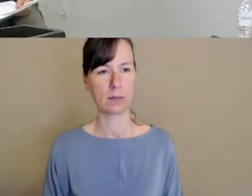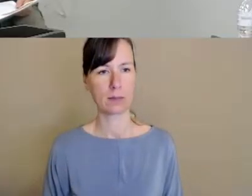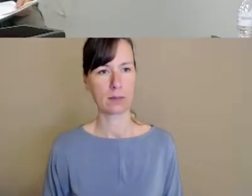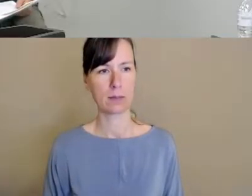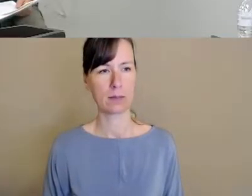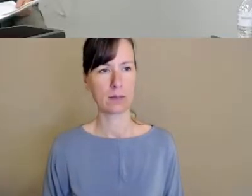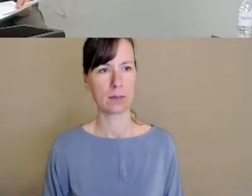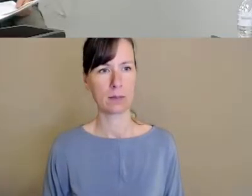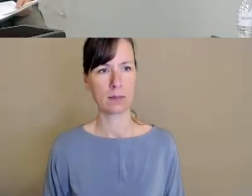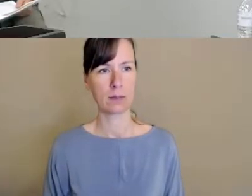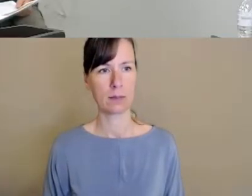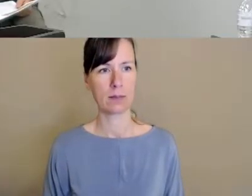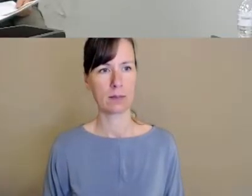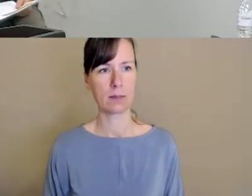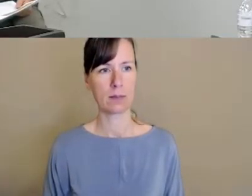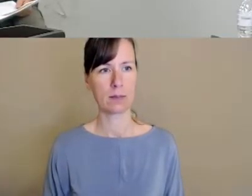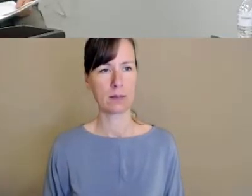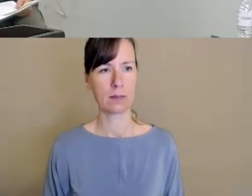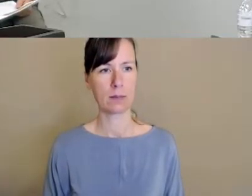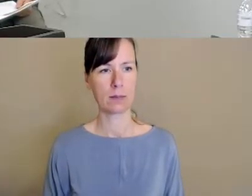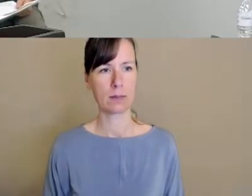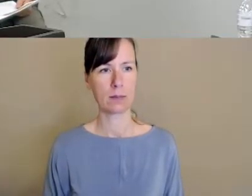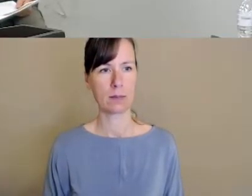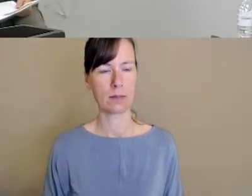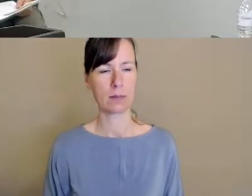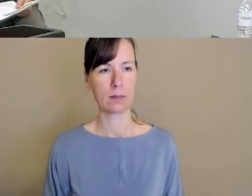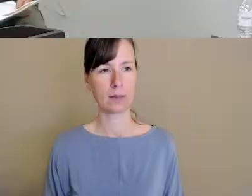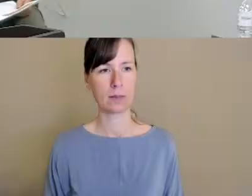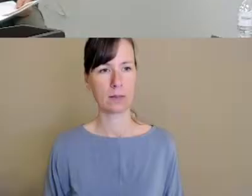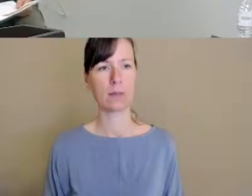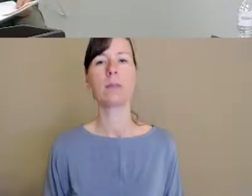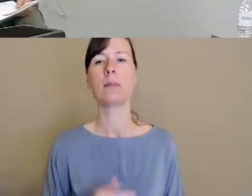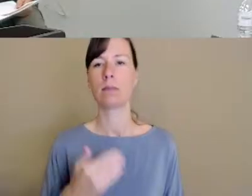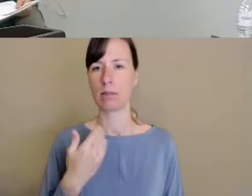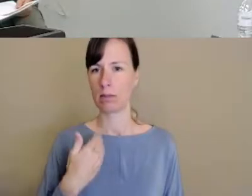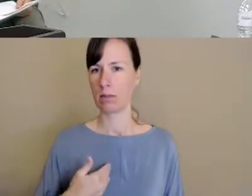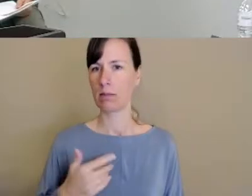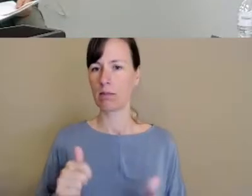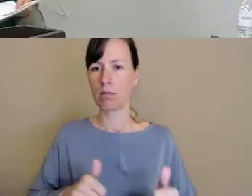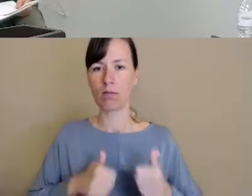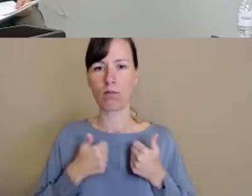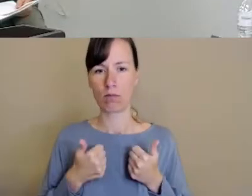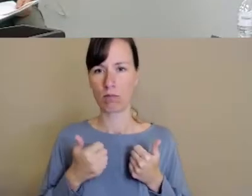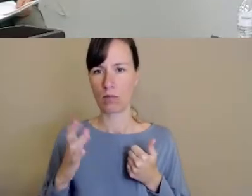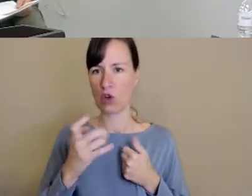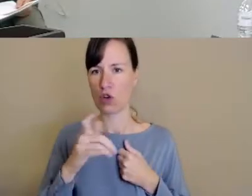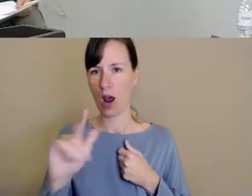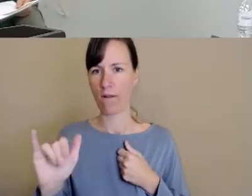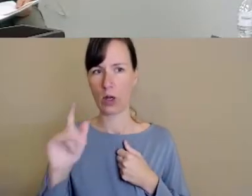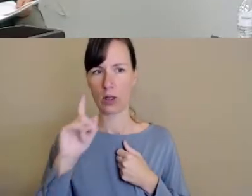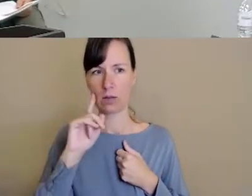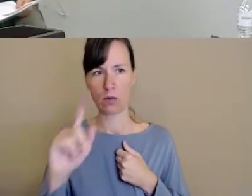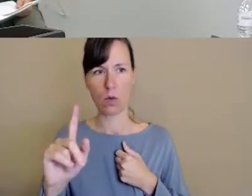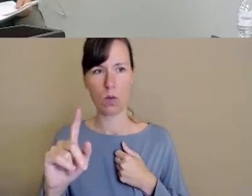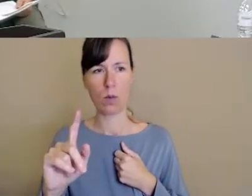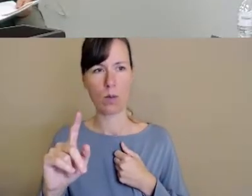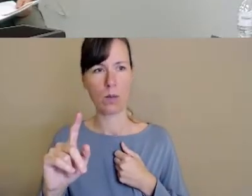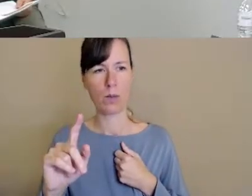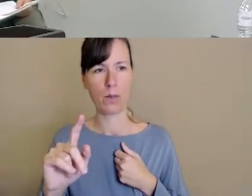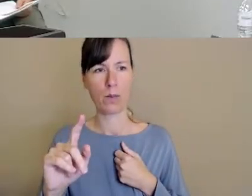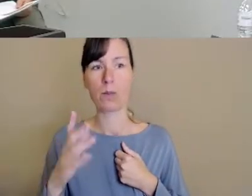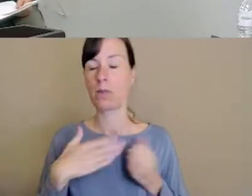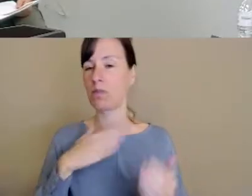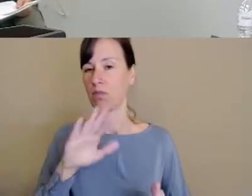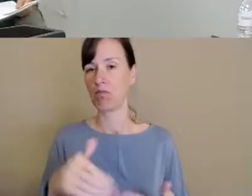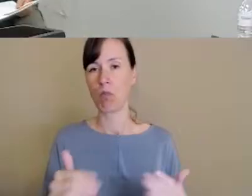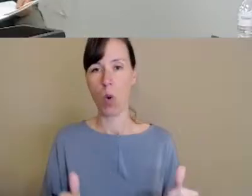So I've been a resident of Cheverly for my entire